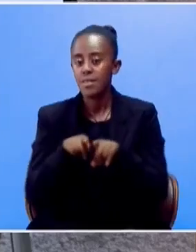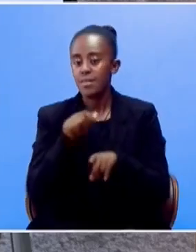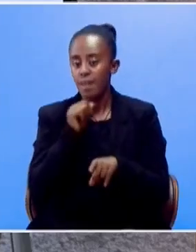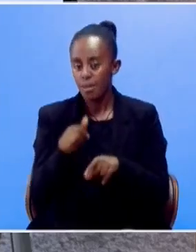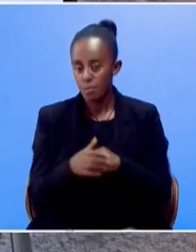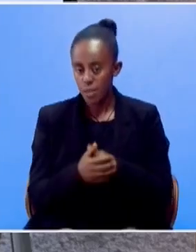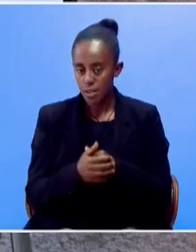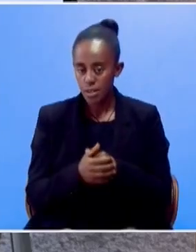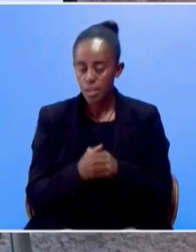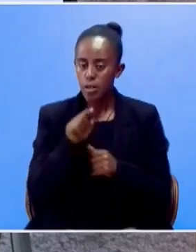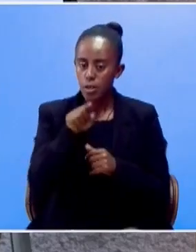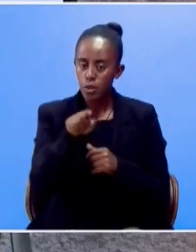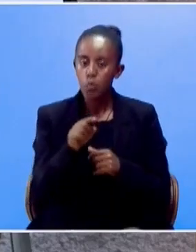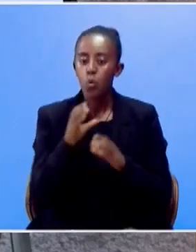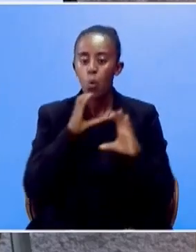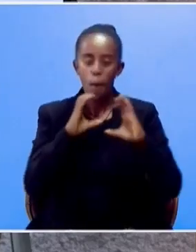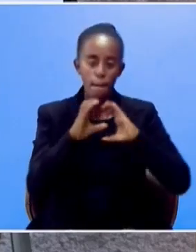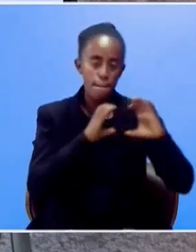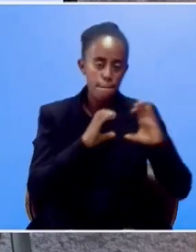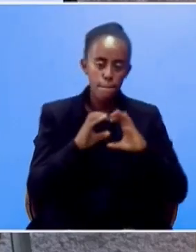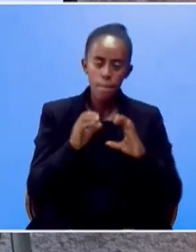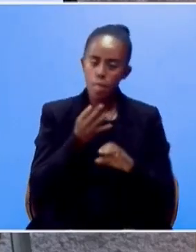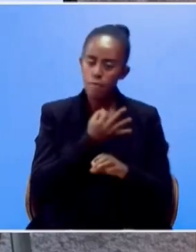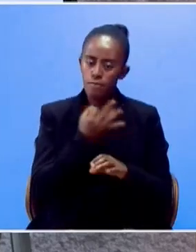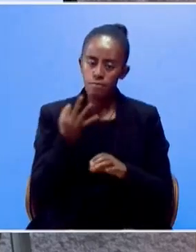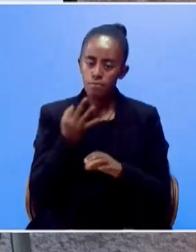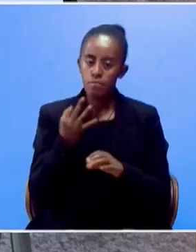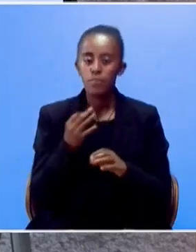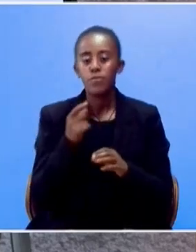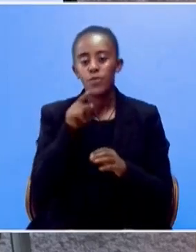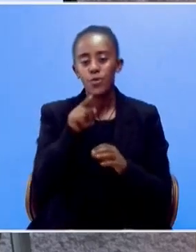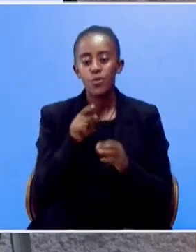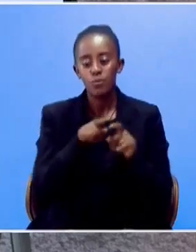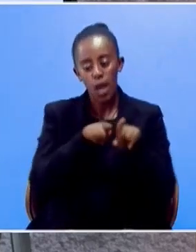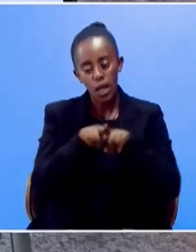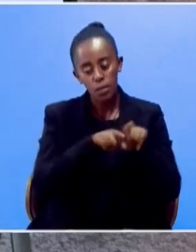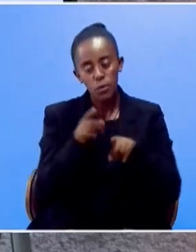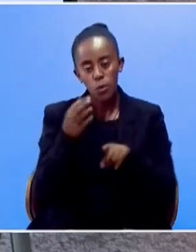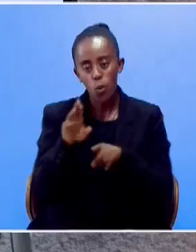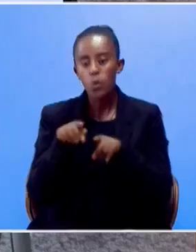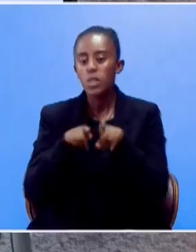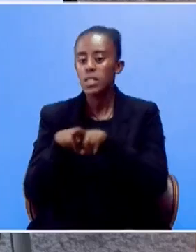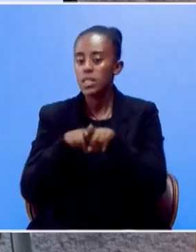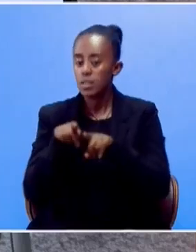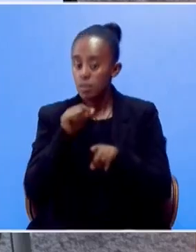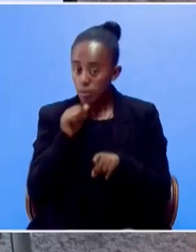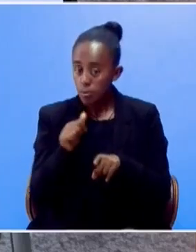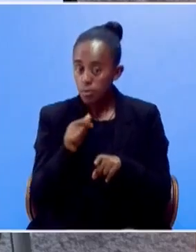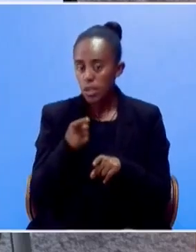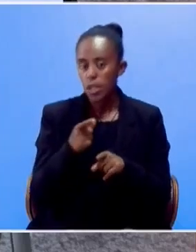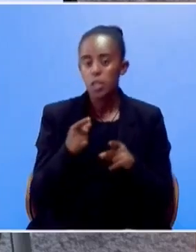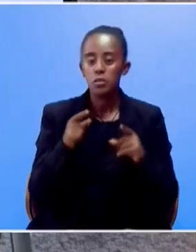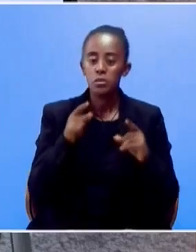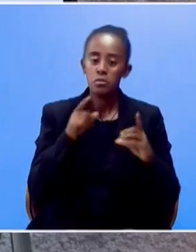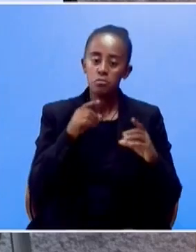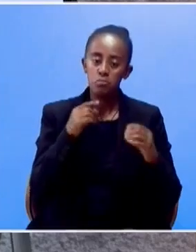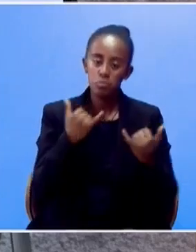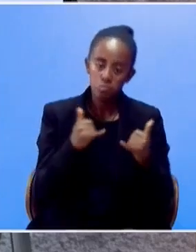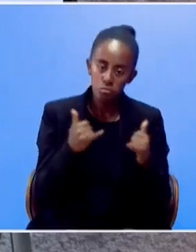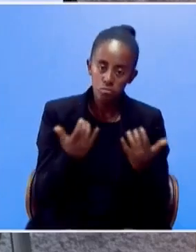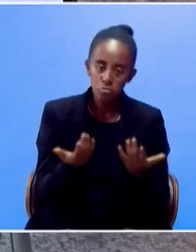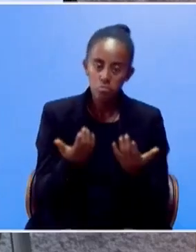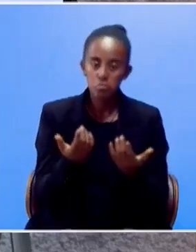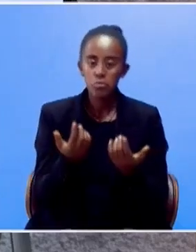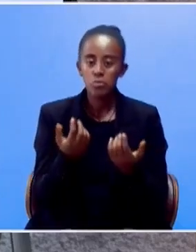disagreement. You communicate very well by telling your agreement or disagreement in a role play. Yes, you